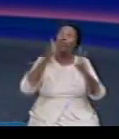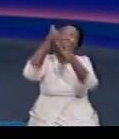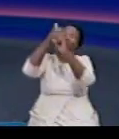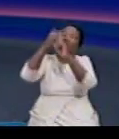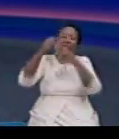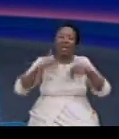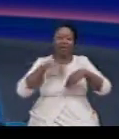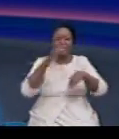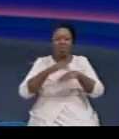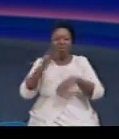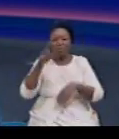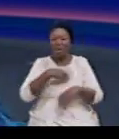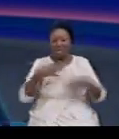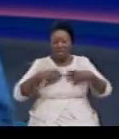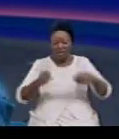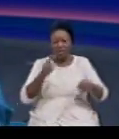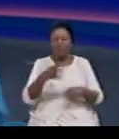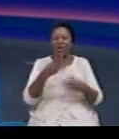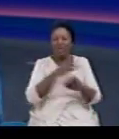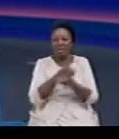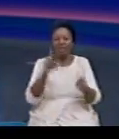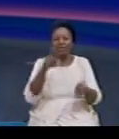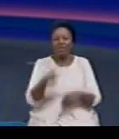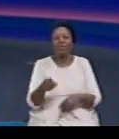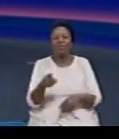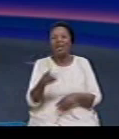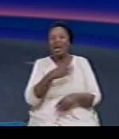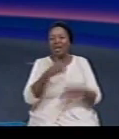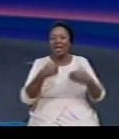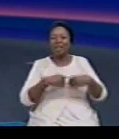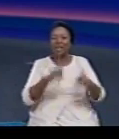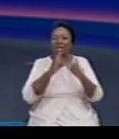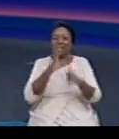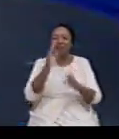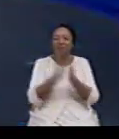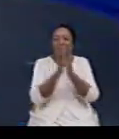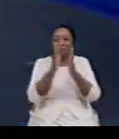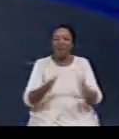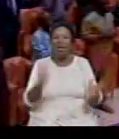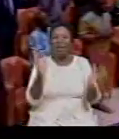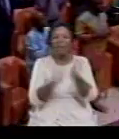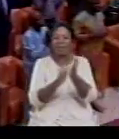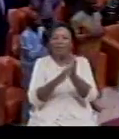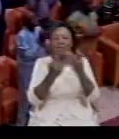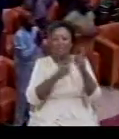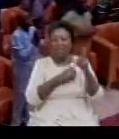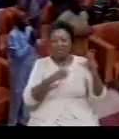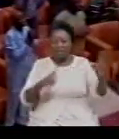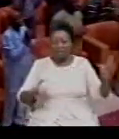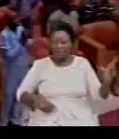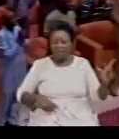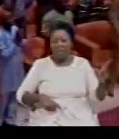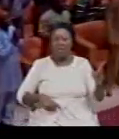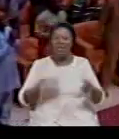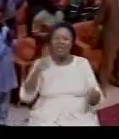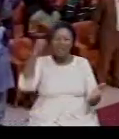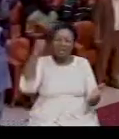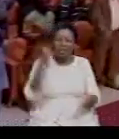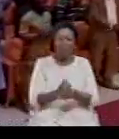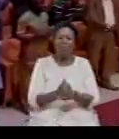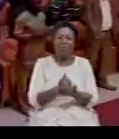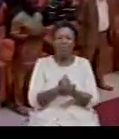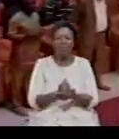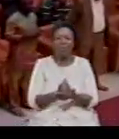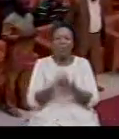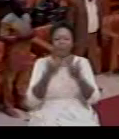has touched you and healed you and delivered you. He has answered your prayer. Praise the Lord. Amen. Now,